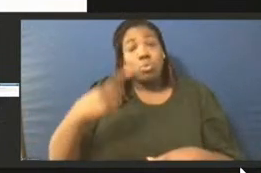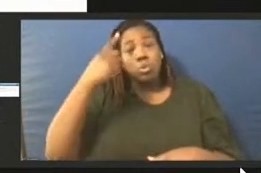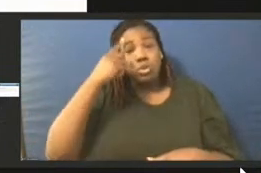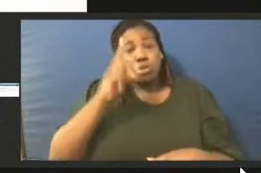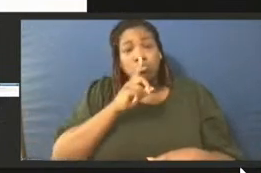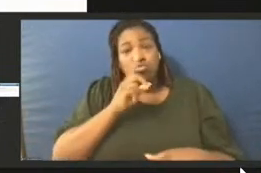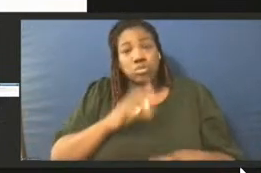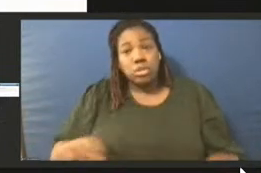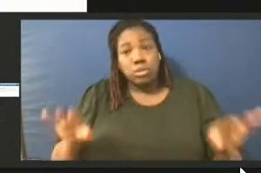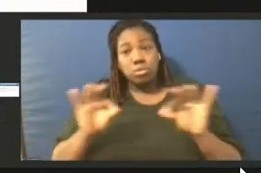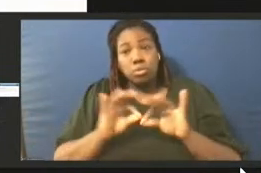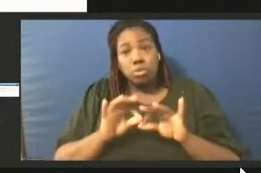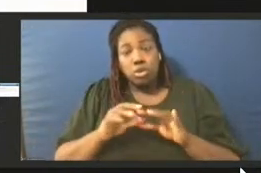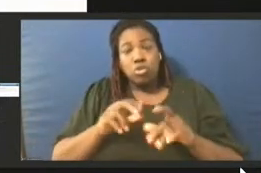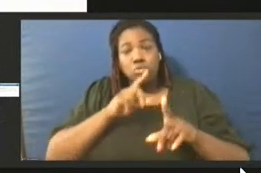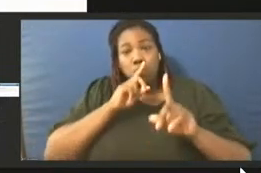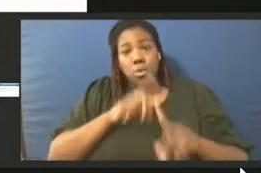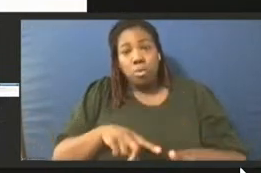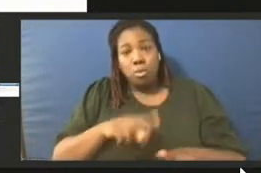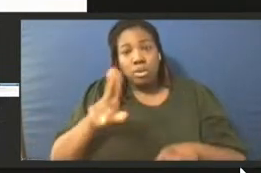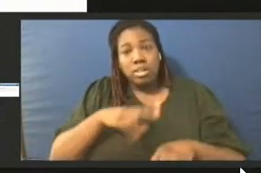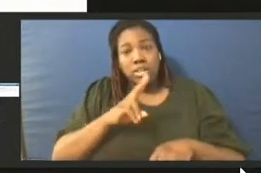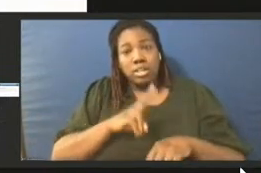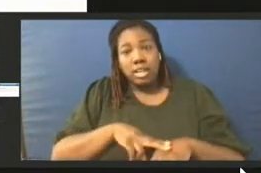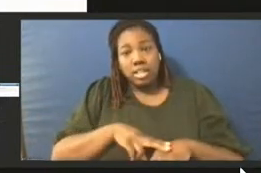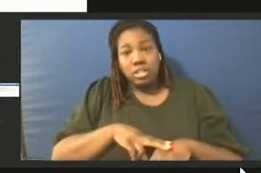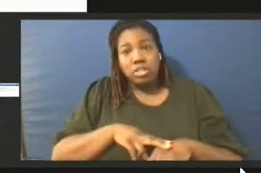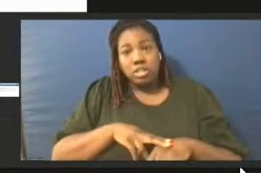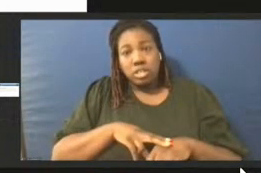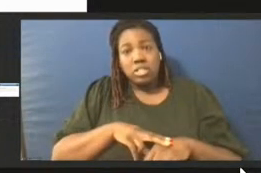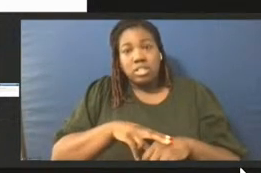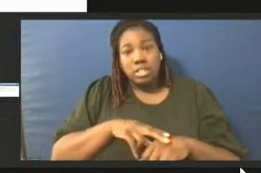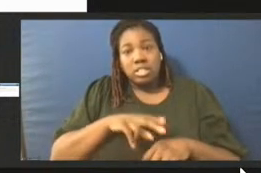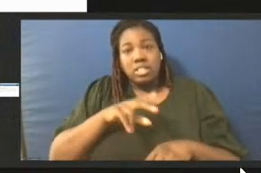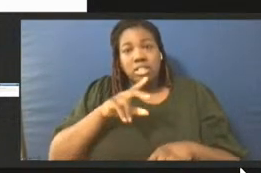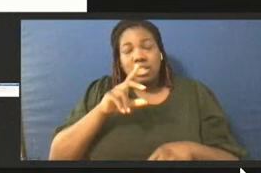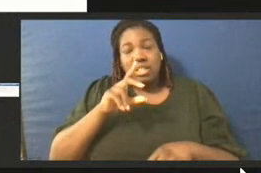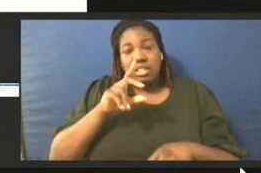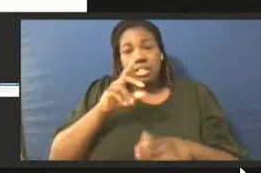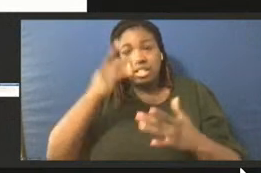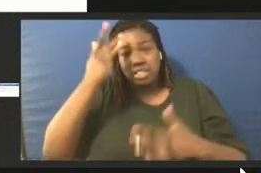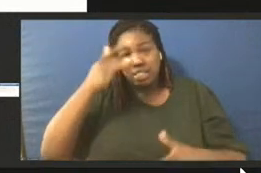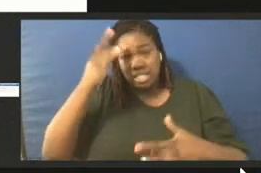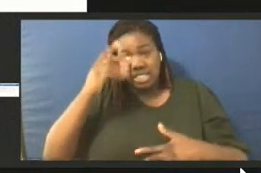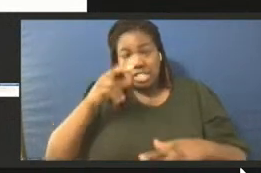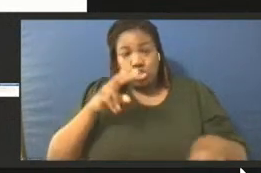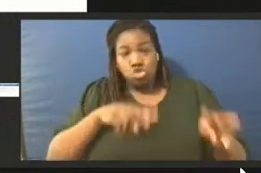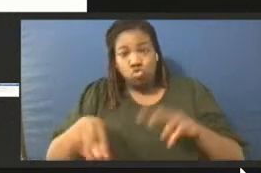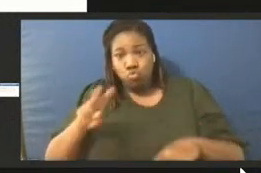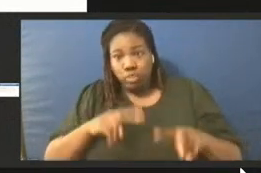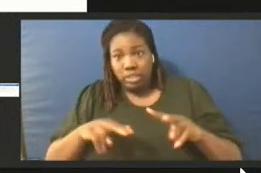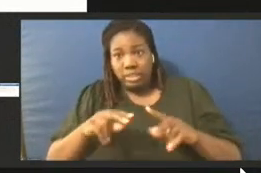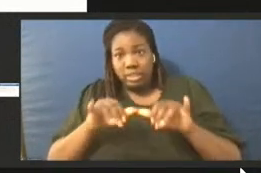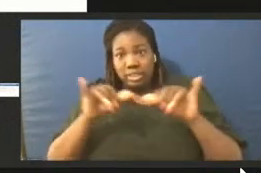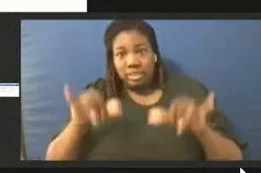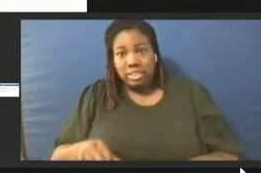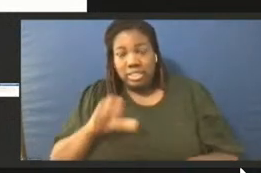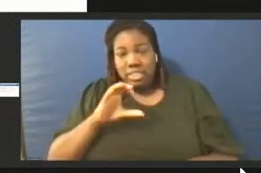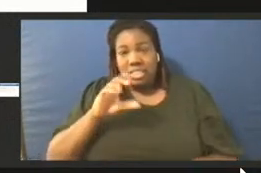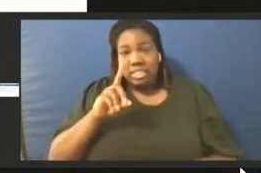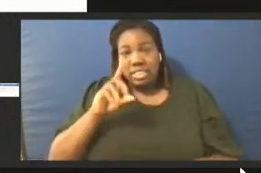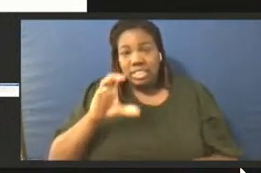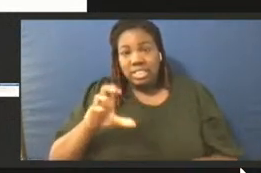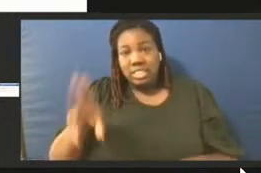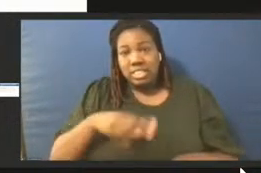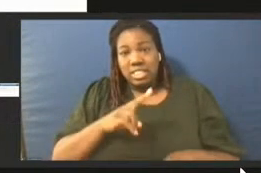to include reporting through the National Notifiable Diseases Surveillance System and the CDC National